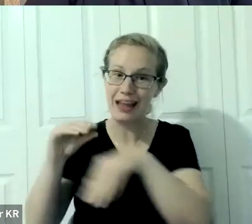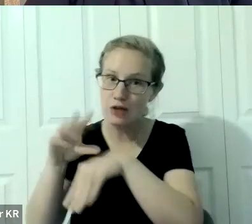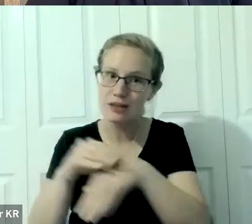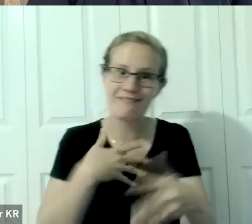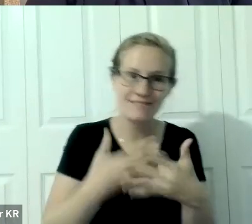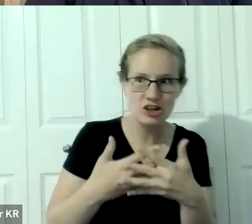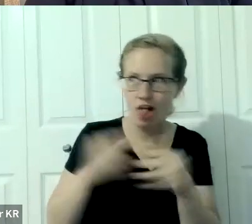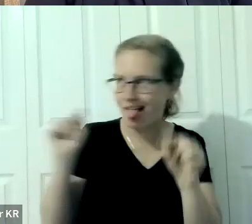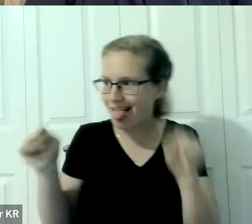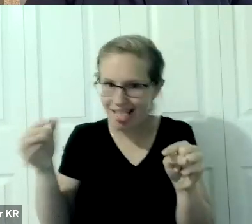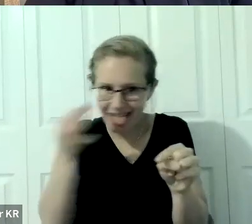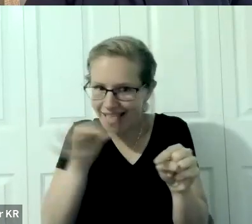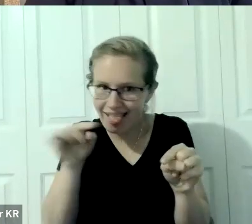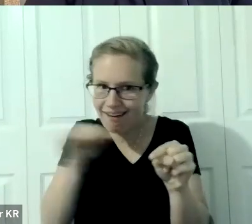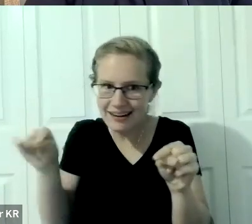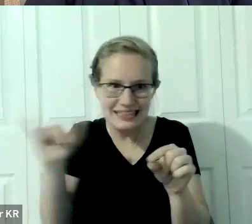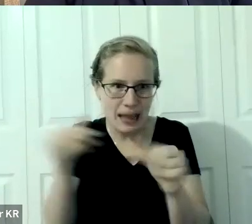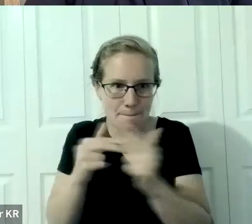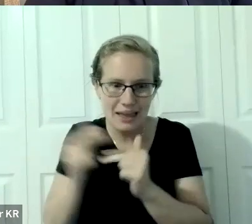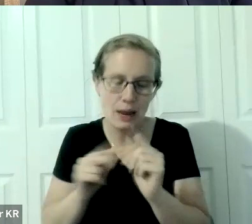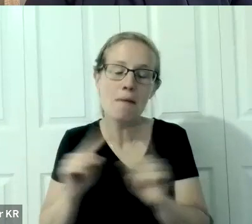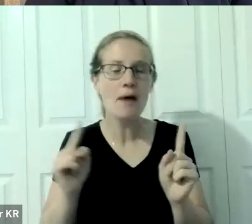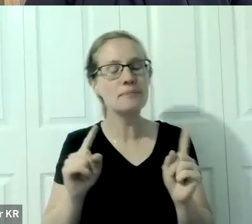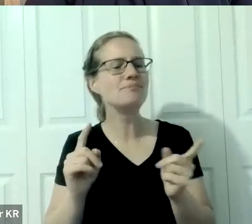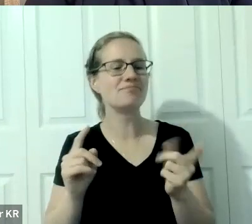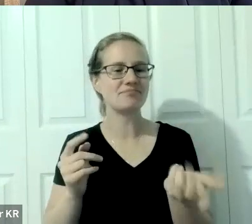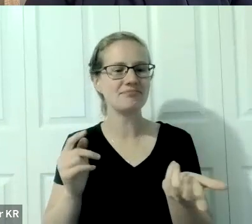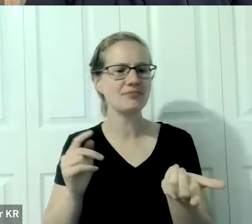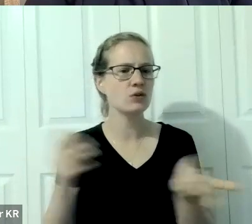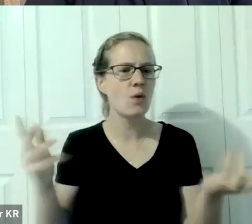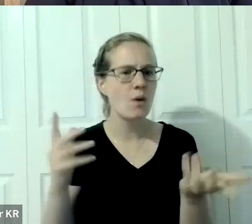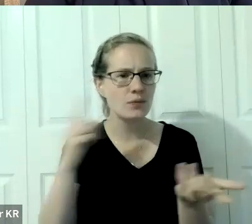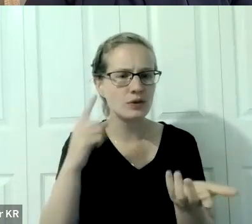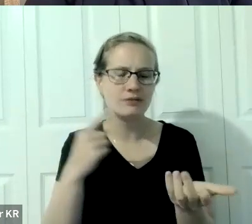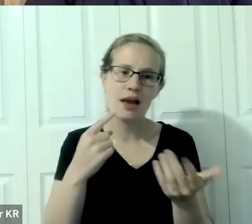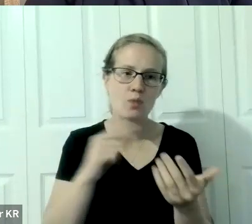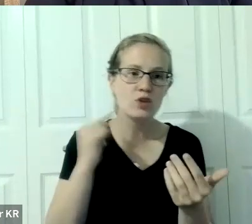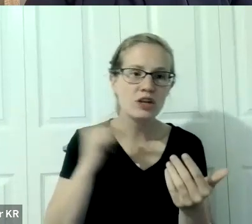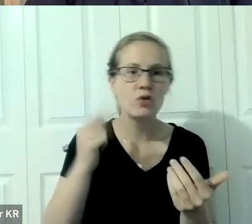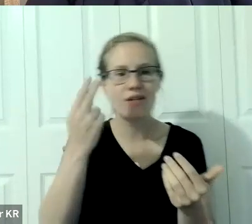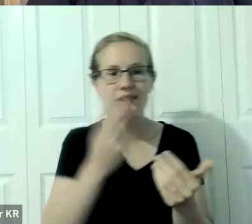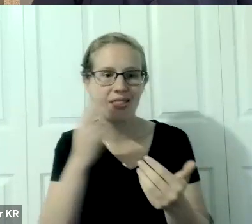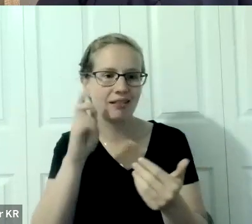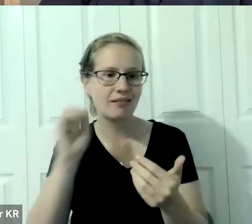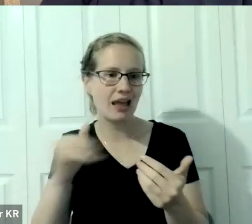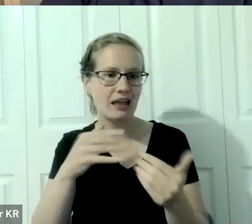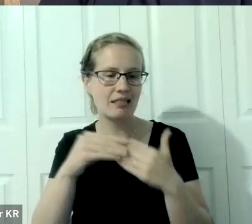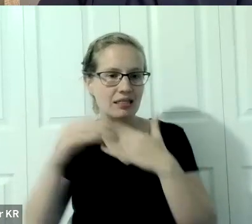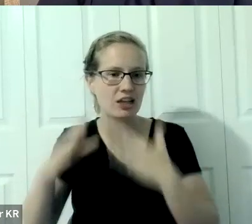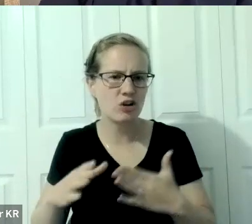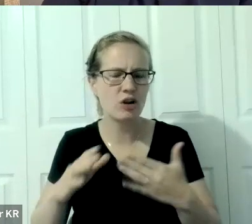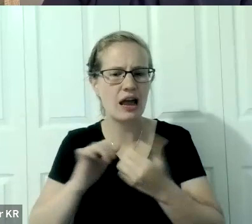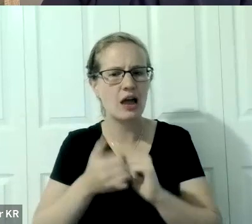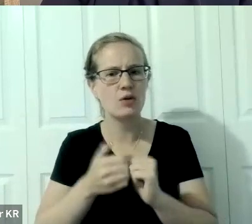the confessional right in the same building. But in general, what would you say to a priest or a Catholic lay leader in their community about how